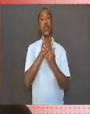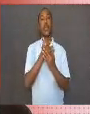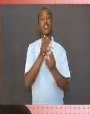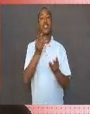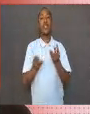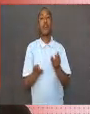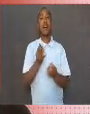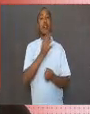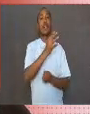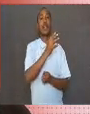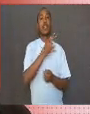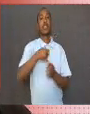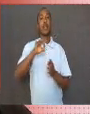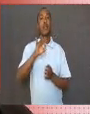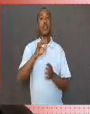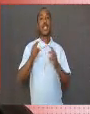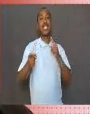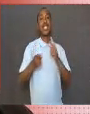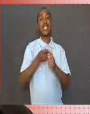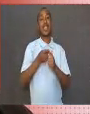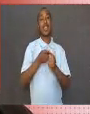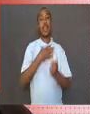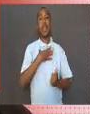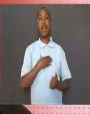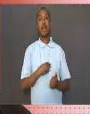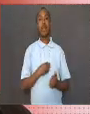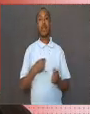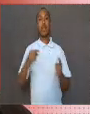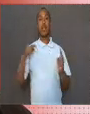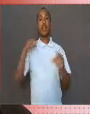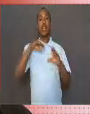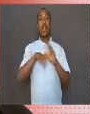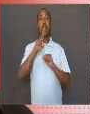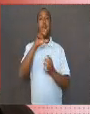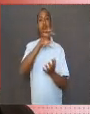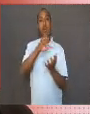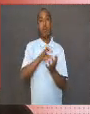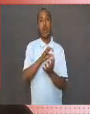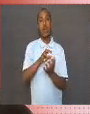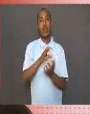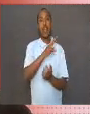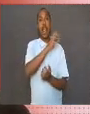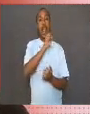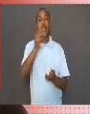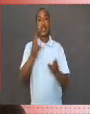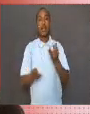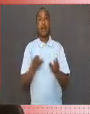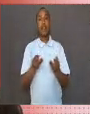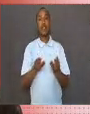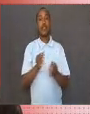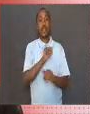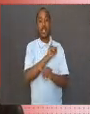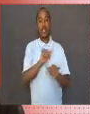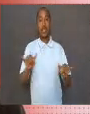the mass of the second element in one compound and the mass of the